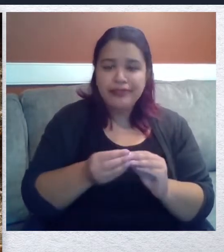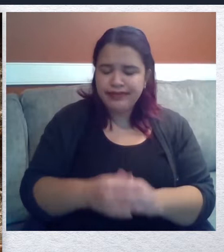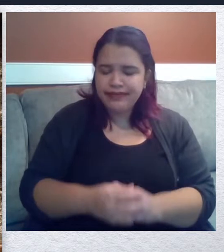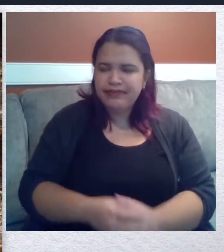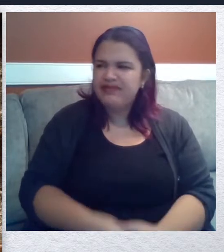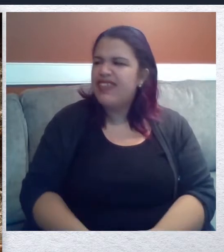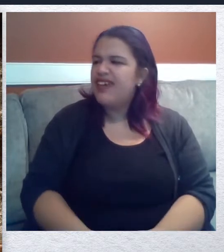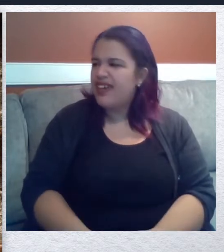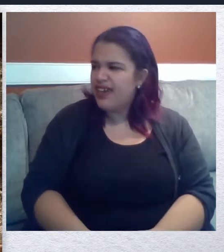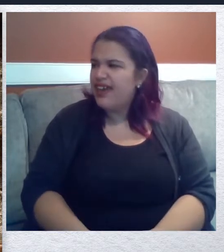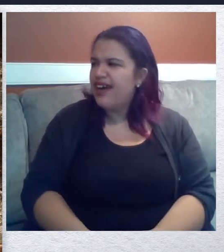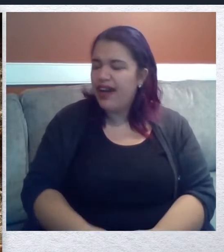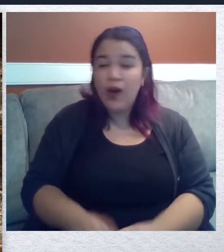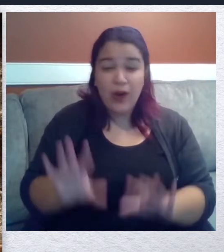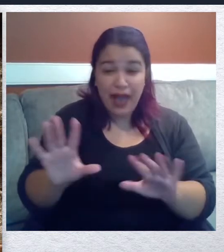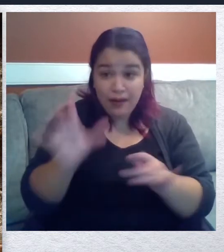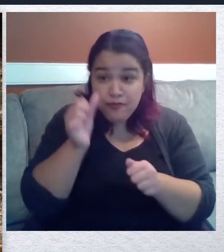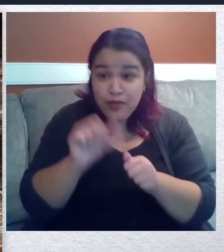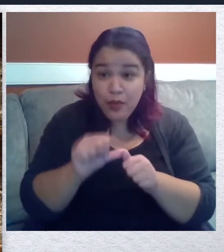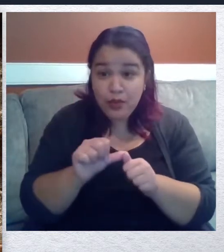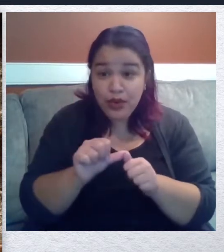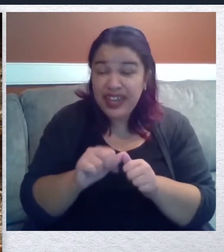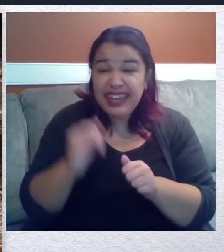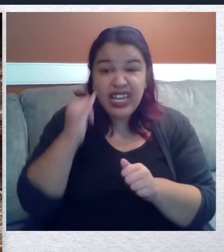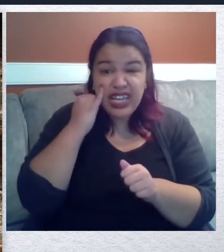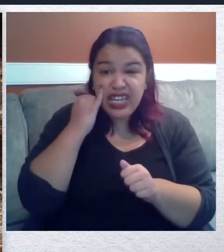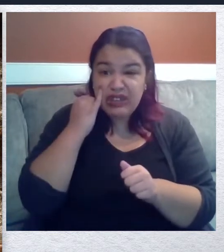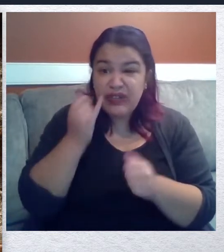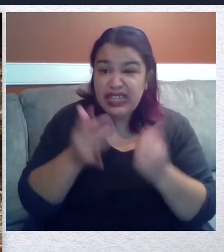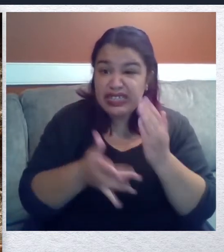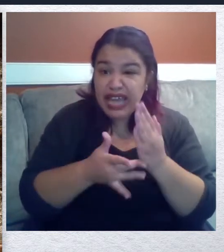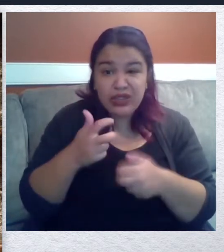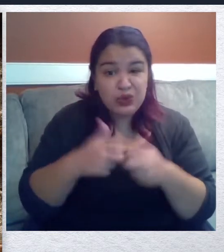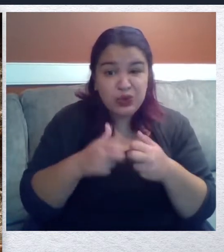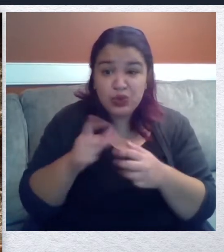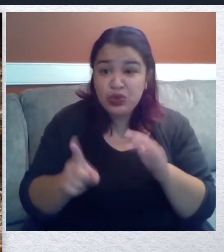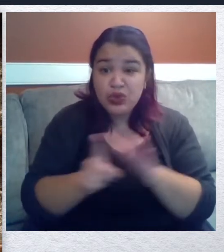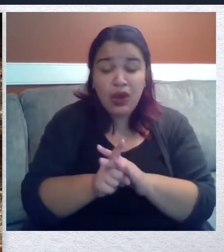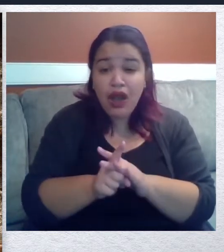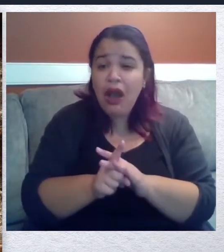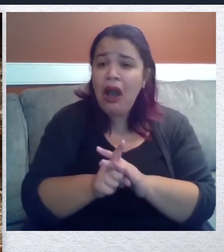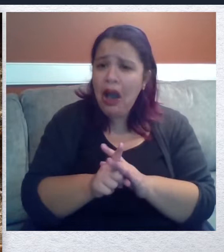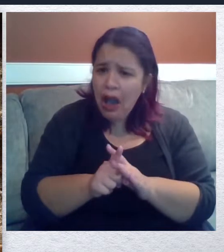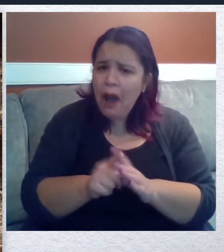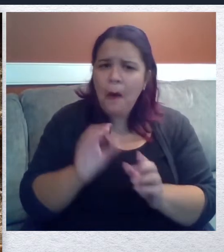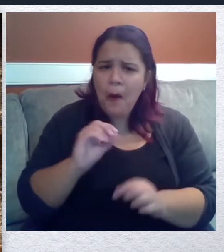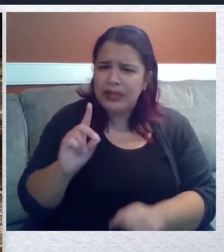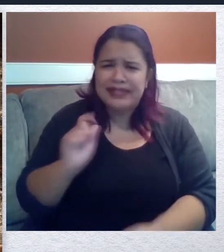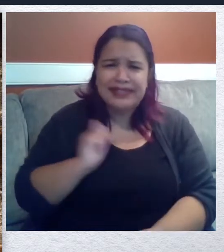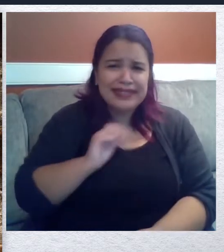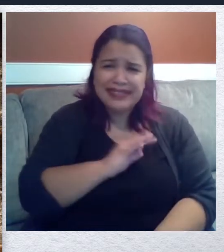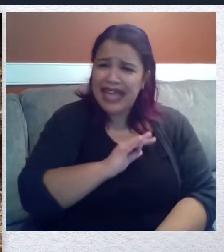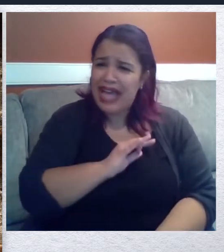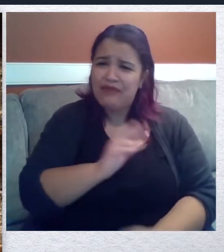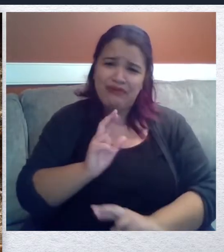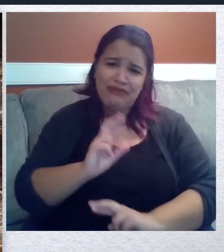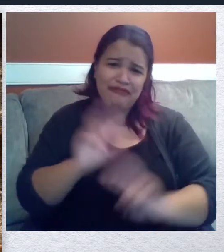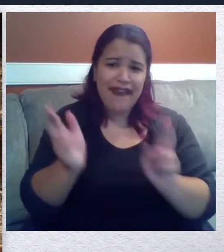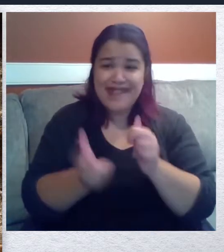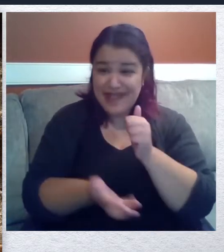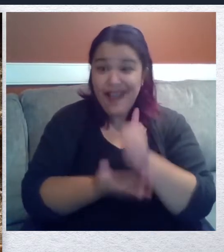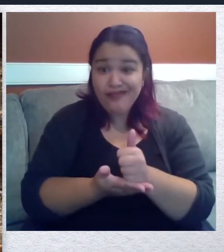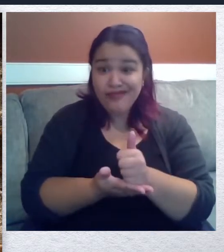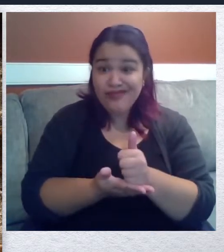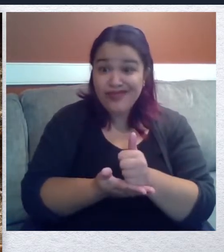you're having the day of the event. That's a great point, James. And it leads us into our next topic. Can